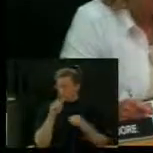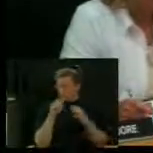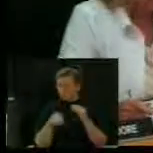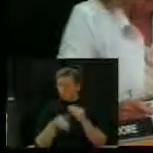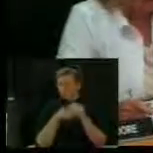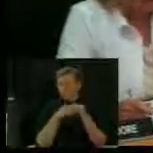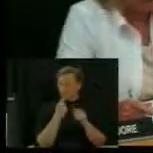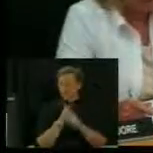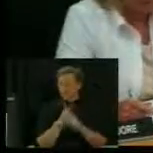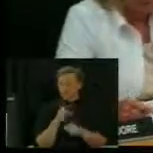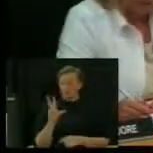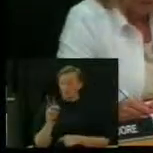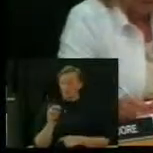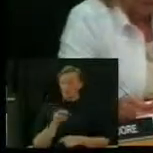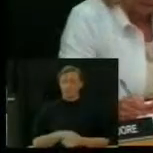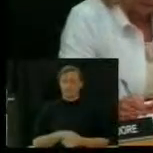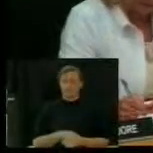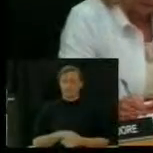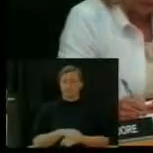Commissioner Pinkston?